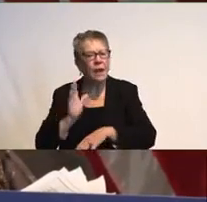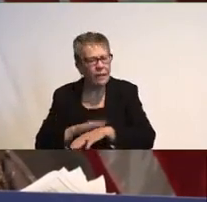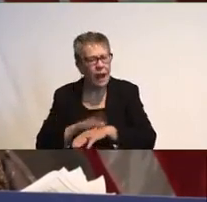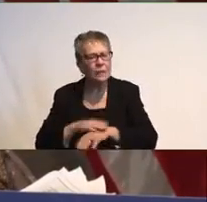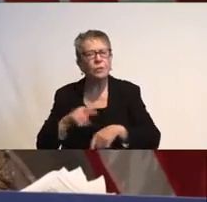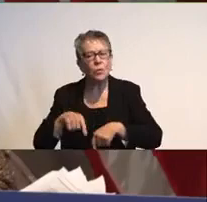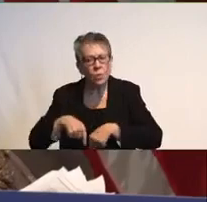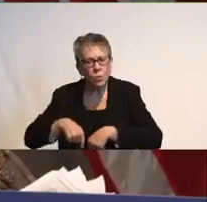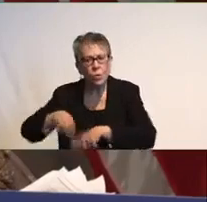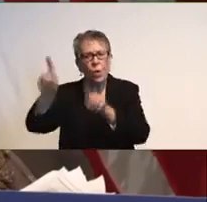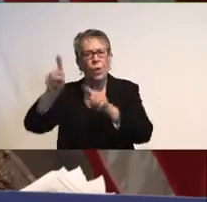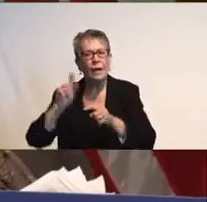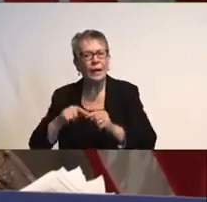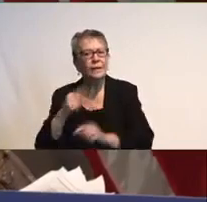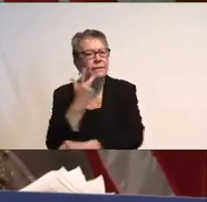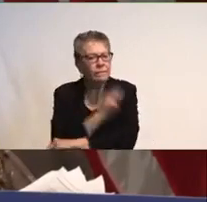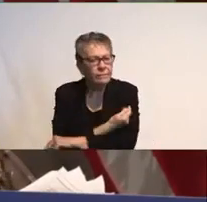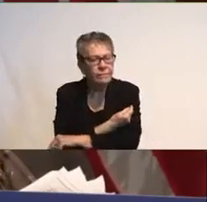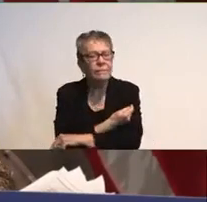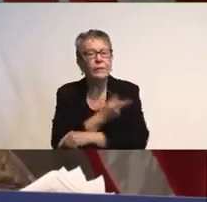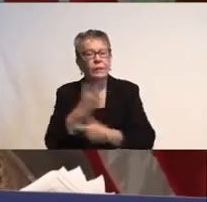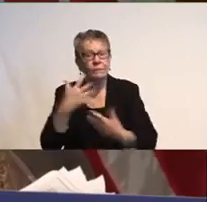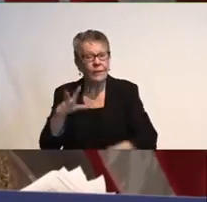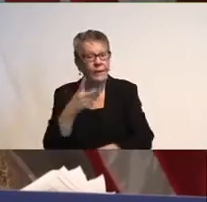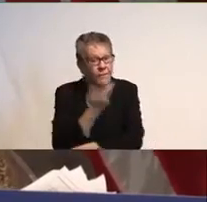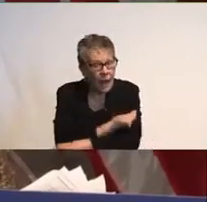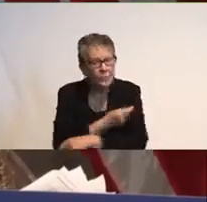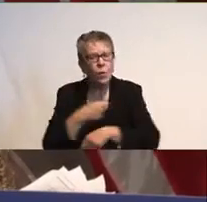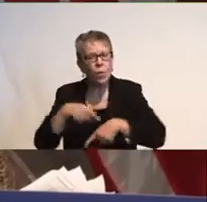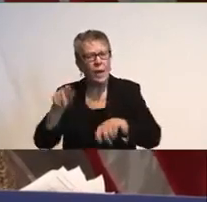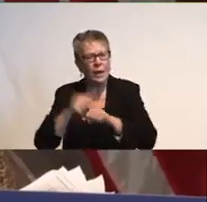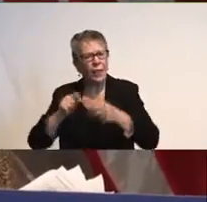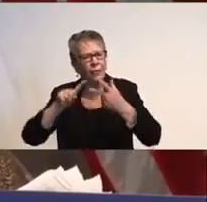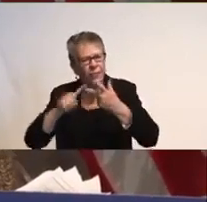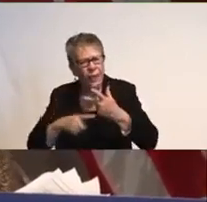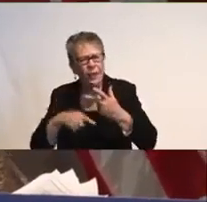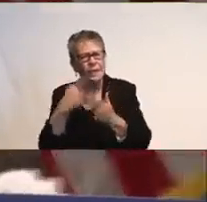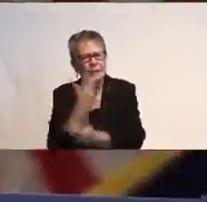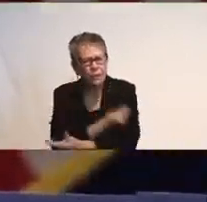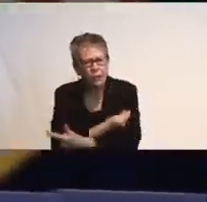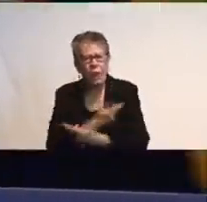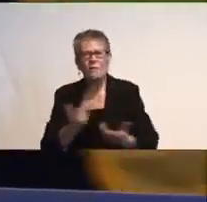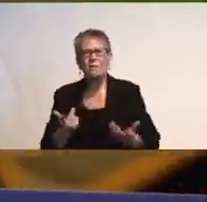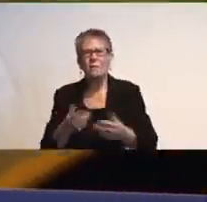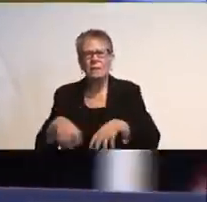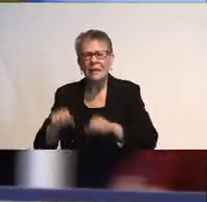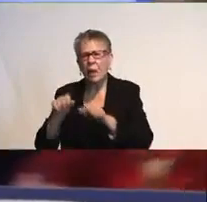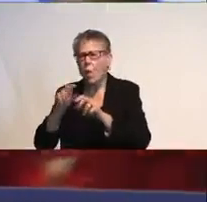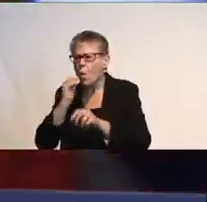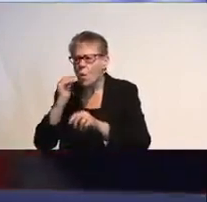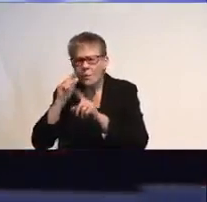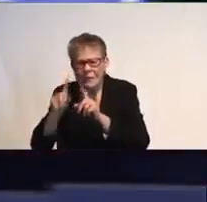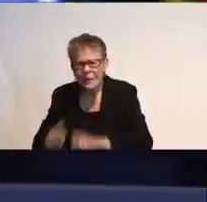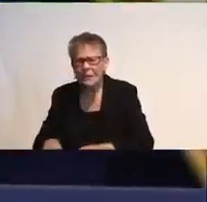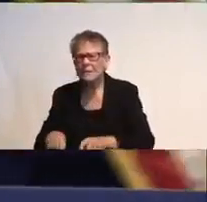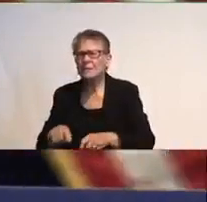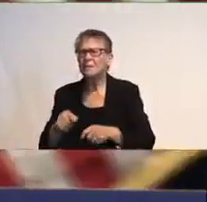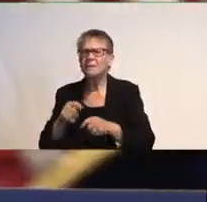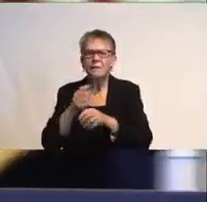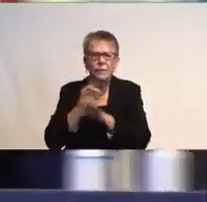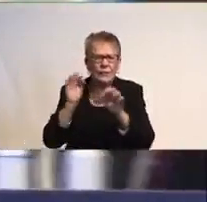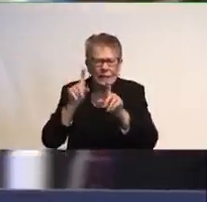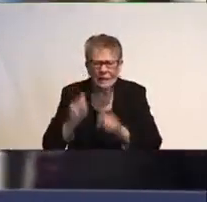with the masking, stay home when you're sick, get tested. Yep, that's a good note to end on. Regardless of